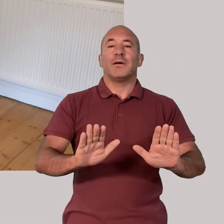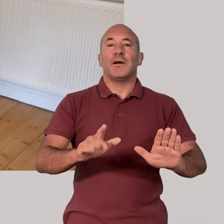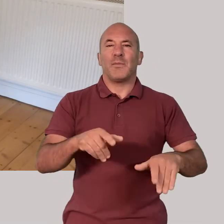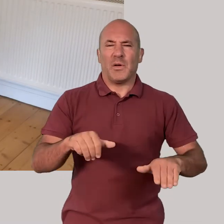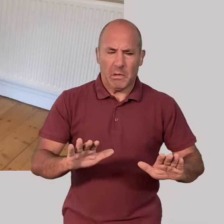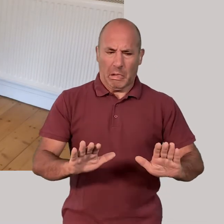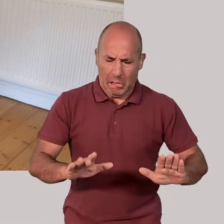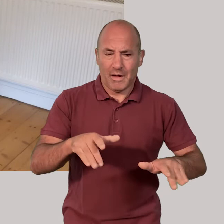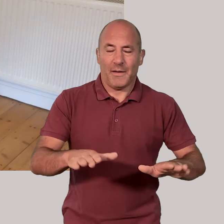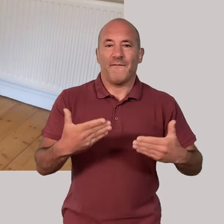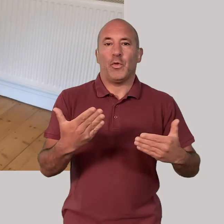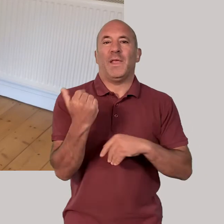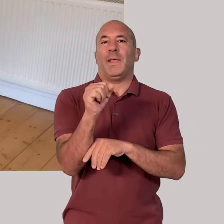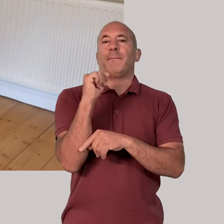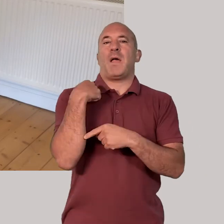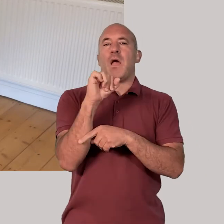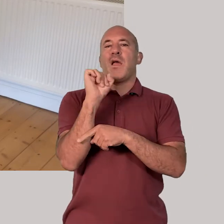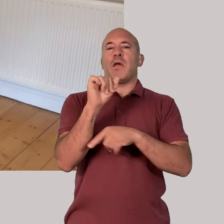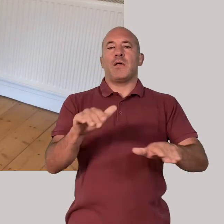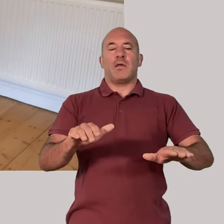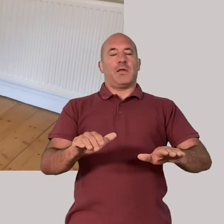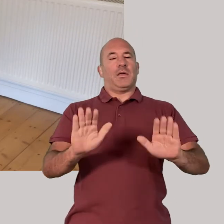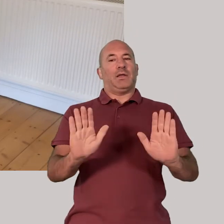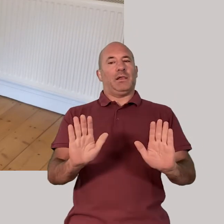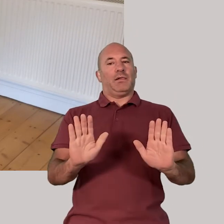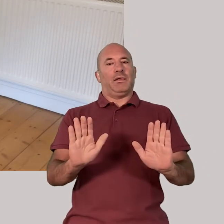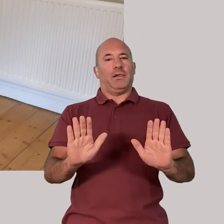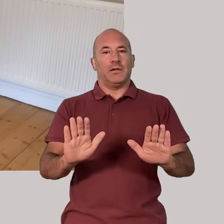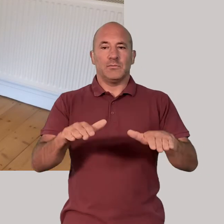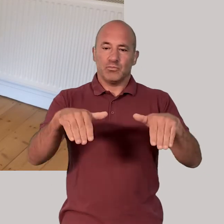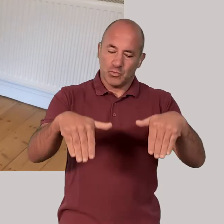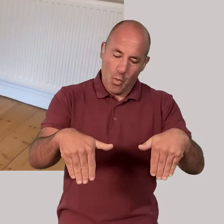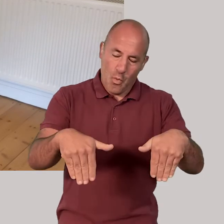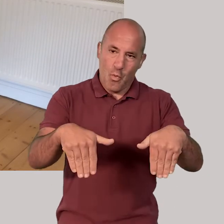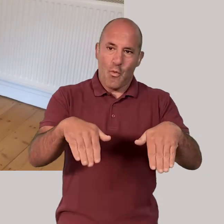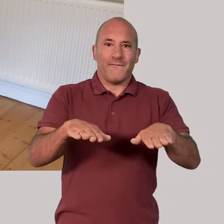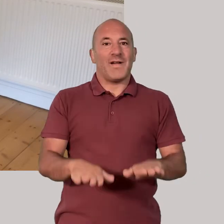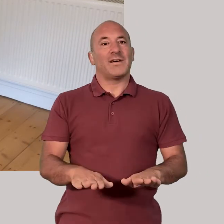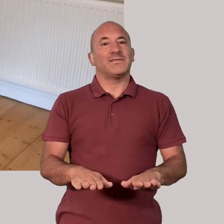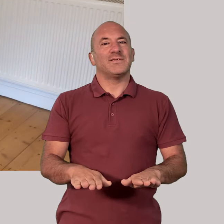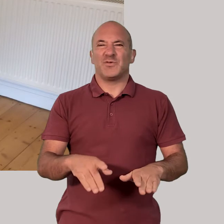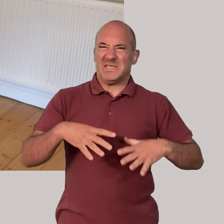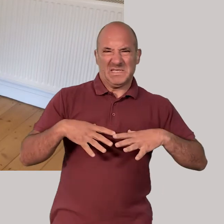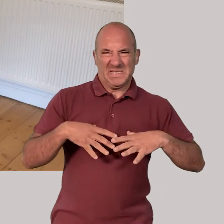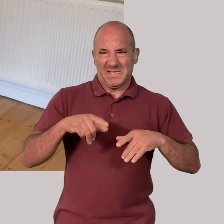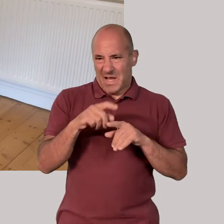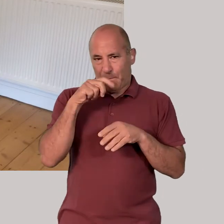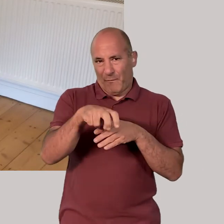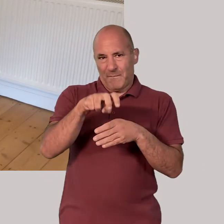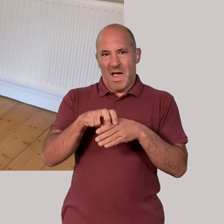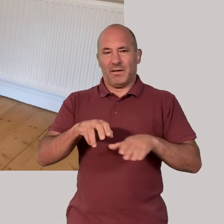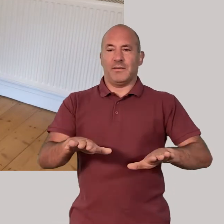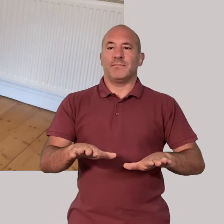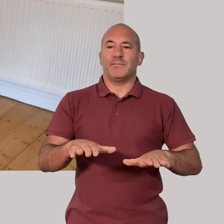you might need to lean back a little bit here, toe and flat. And if it feels too uncomfortable, sit back a little